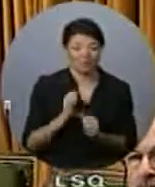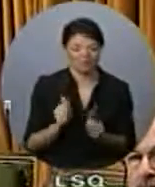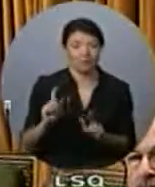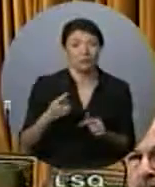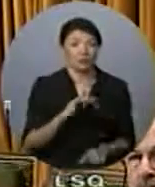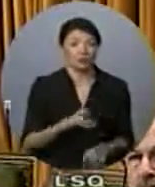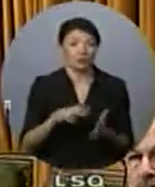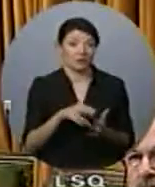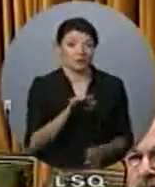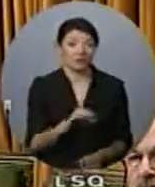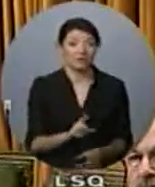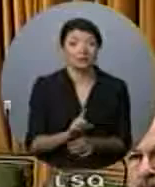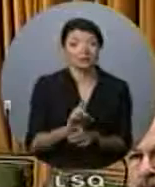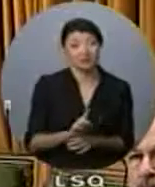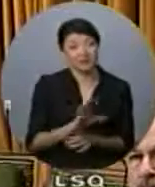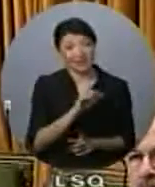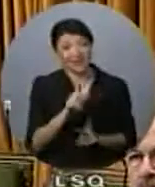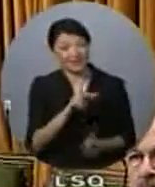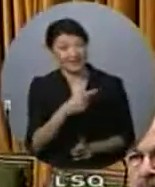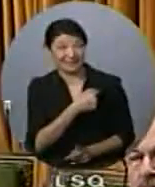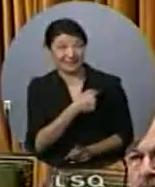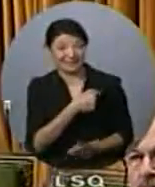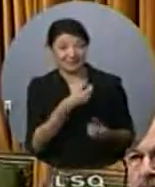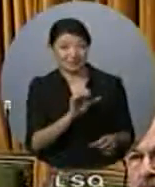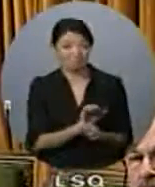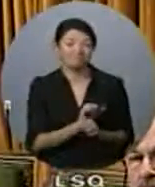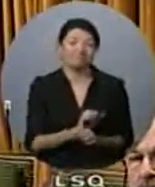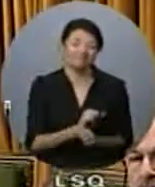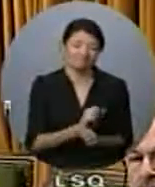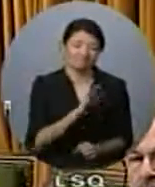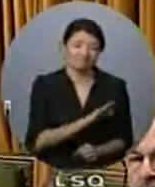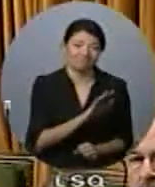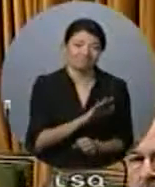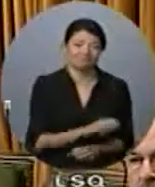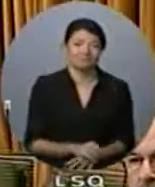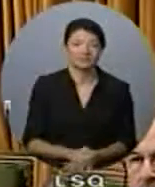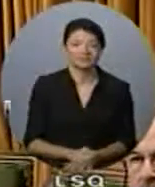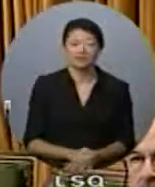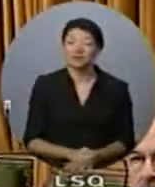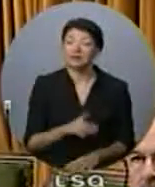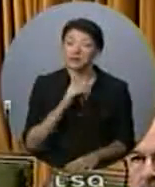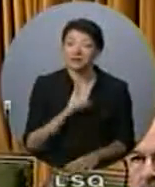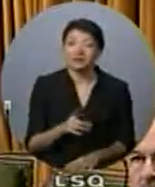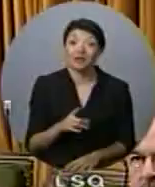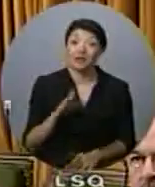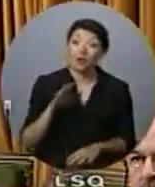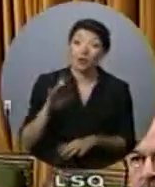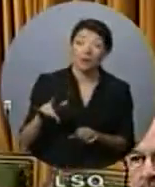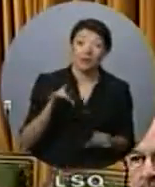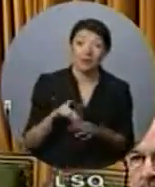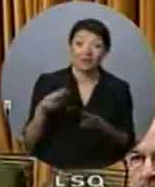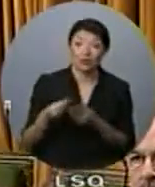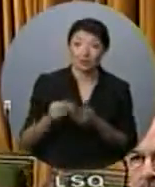Canadians that have recently lost their jobs and as we've said all along we are not immune to the global economic turbulence being felt by our largest trading